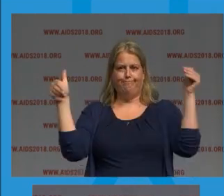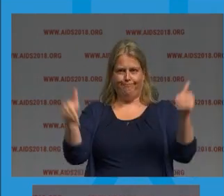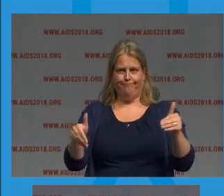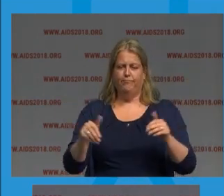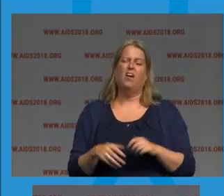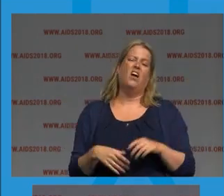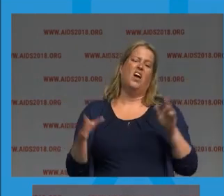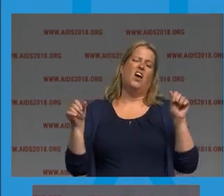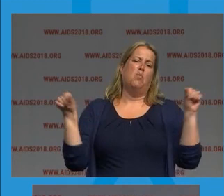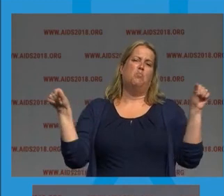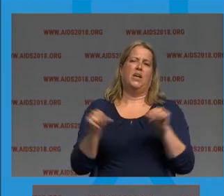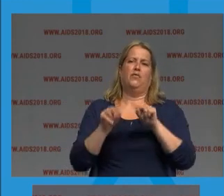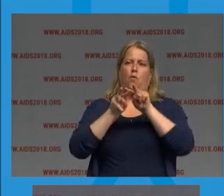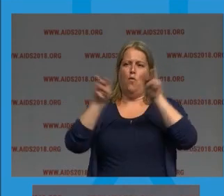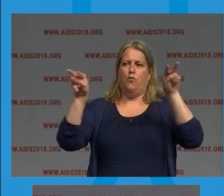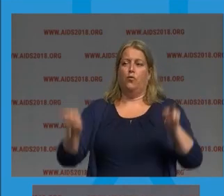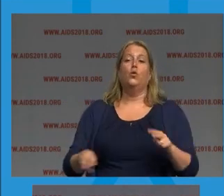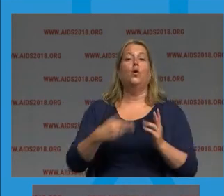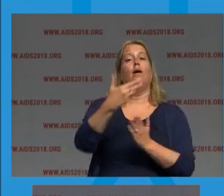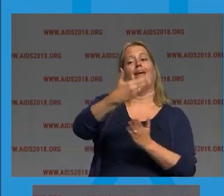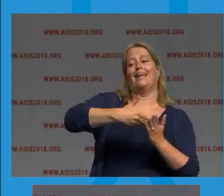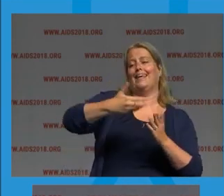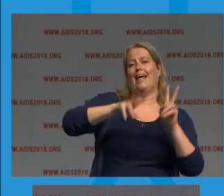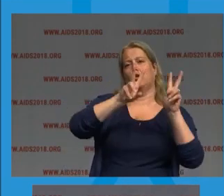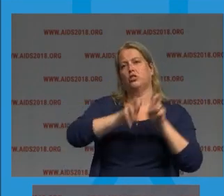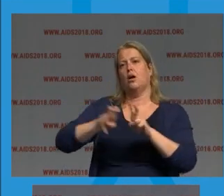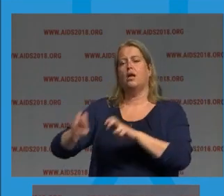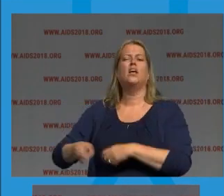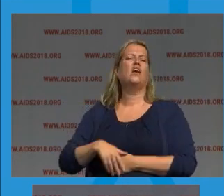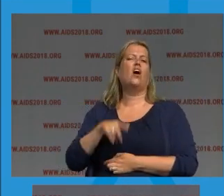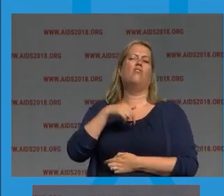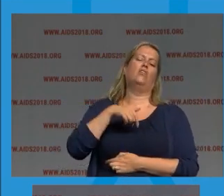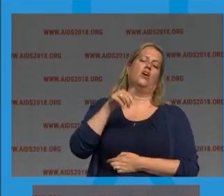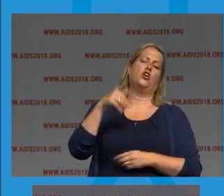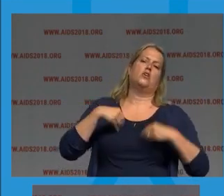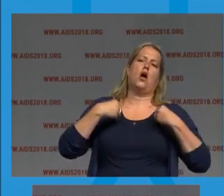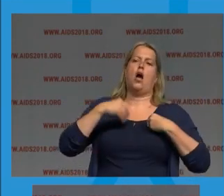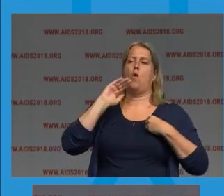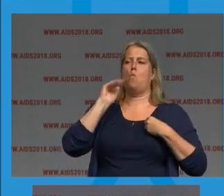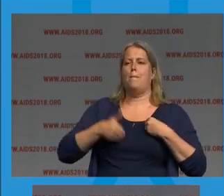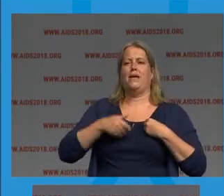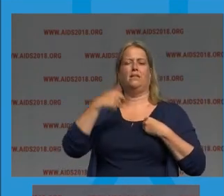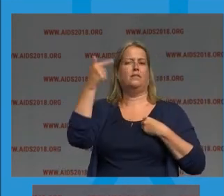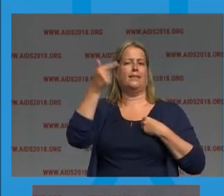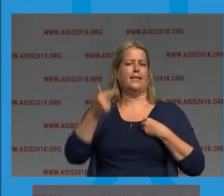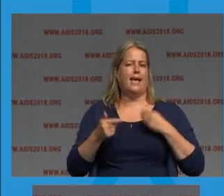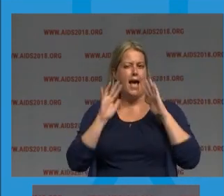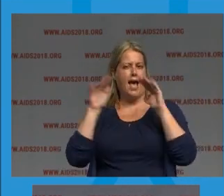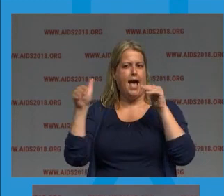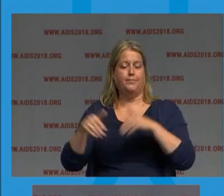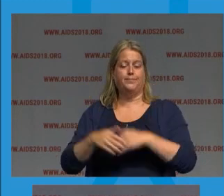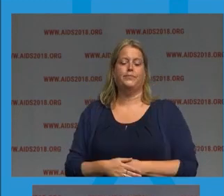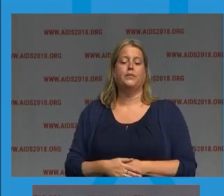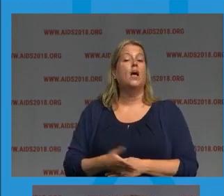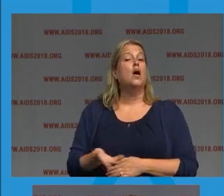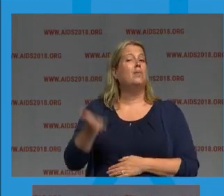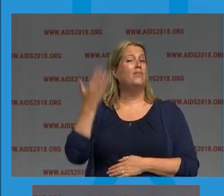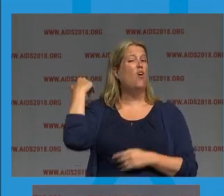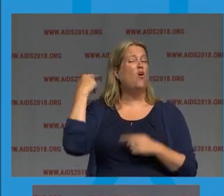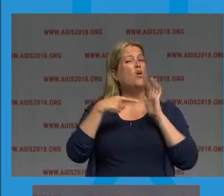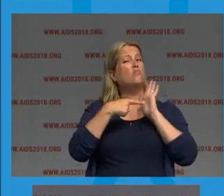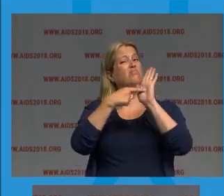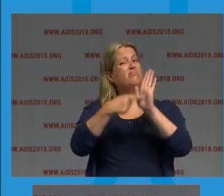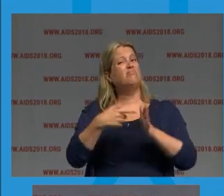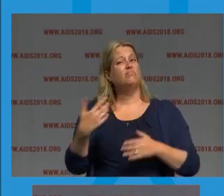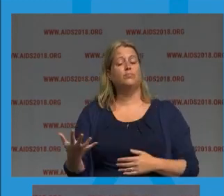brief overview and case study of adolescent girls and young women in Tanzania. So as the case has already been made today, we